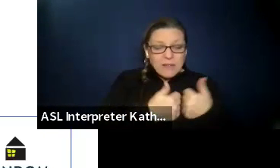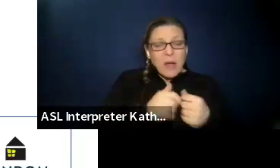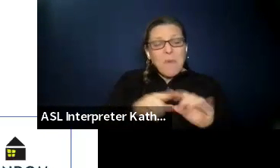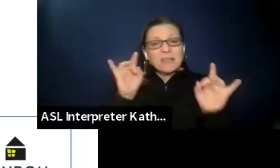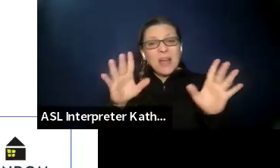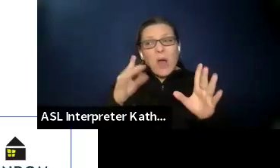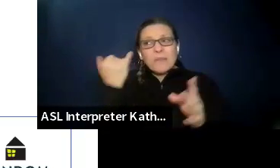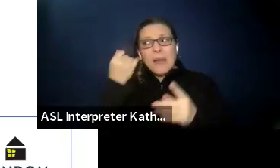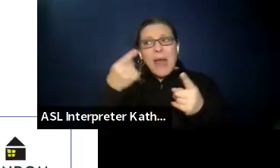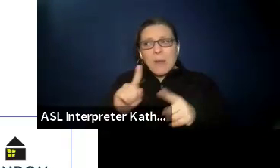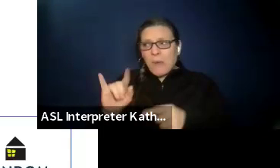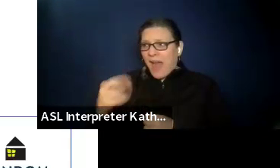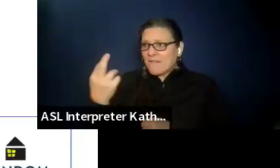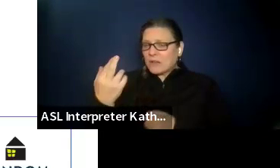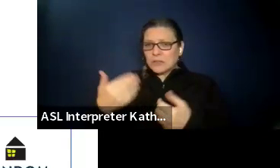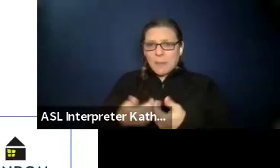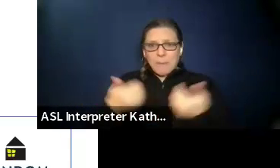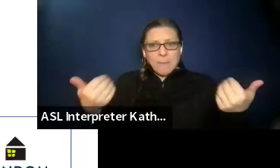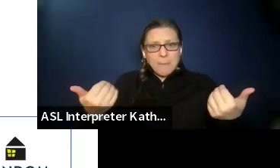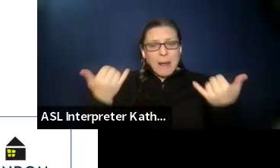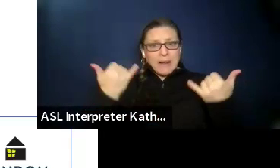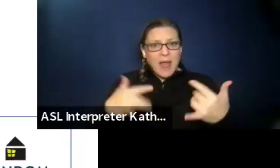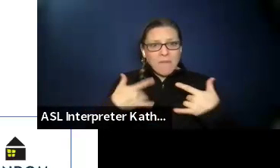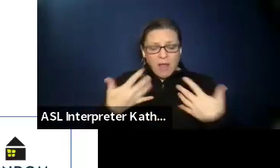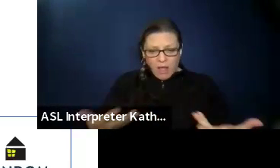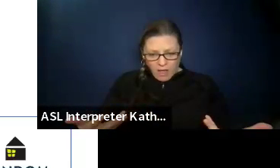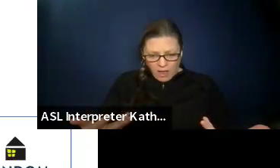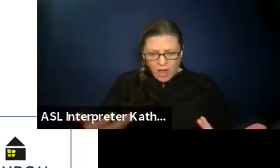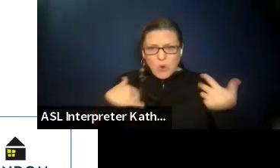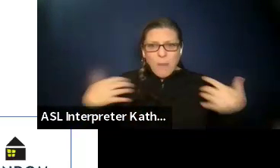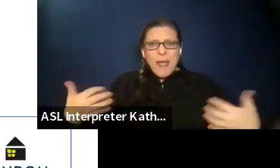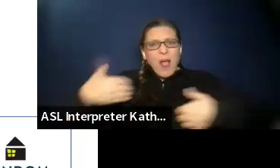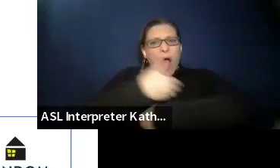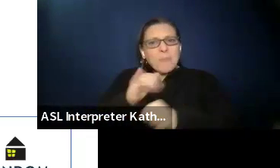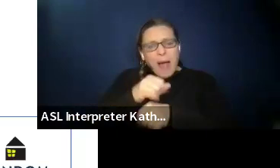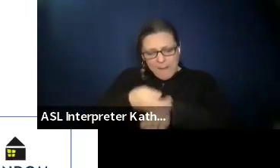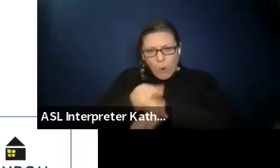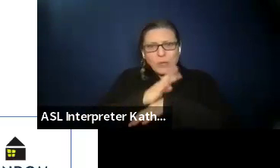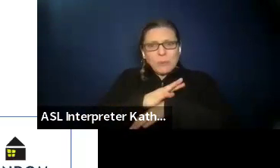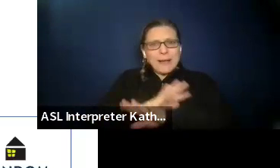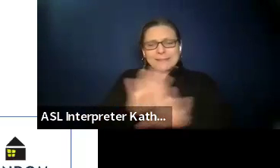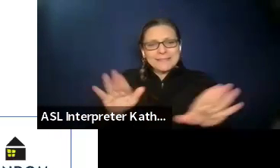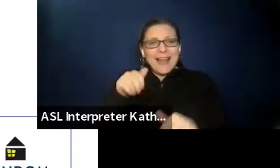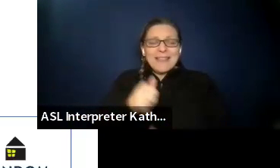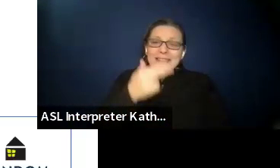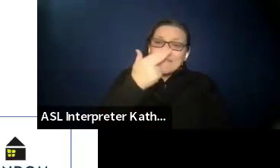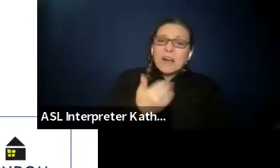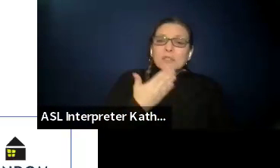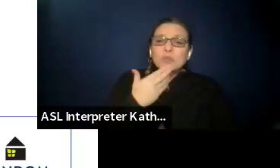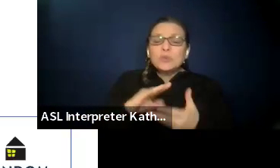to break up that friendship. Now it feels like you are being hugged by a porcupine. This funny and sweet story is a guide